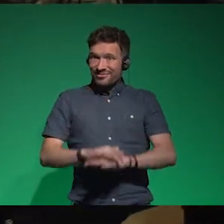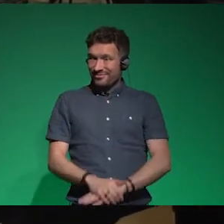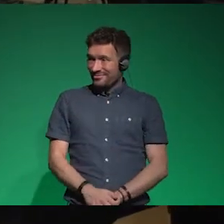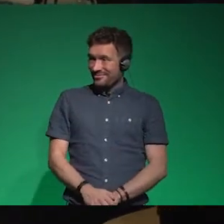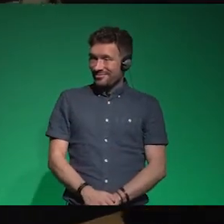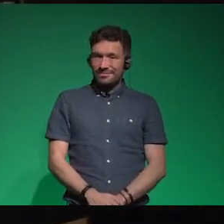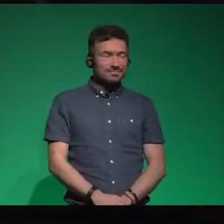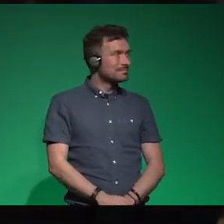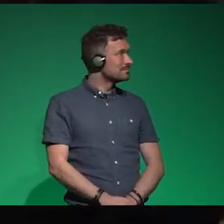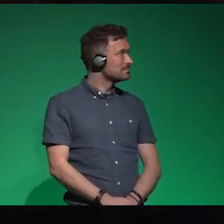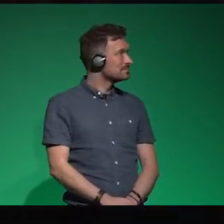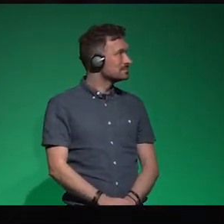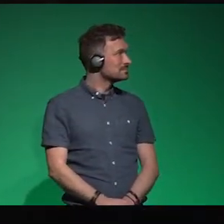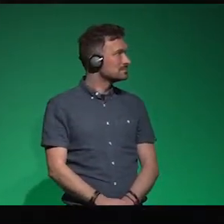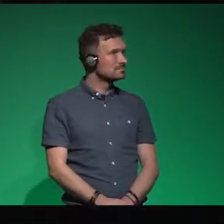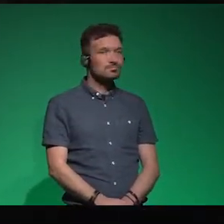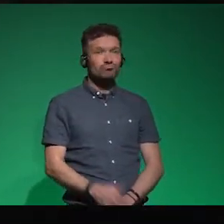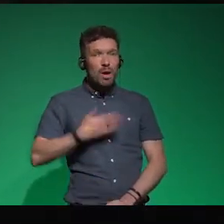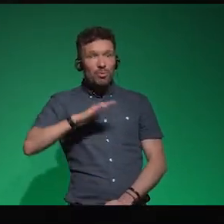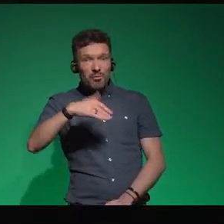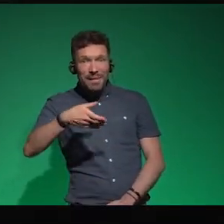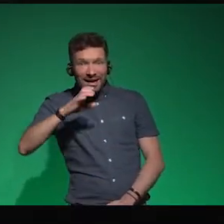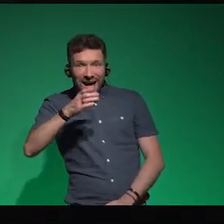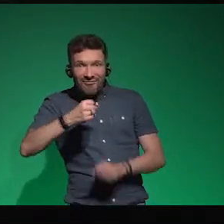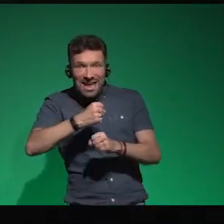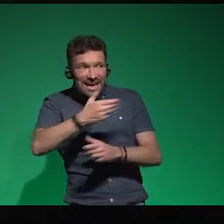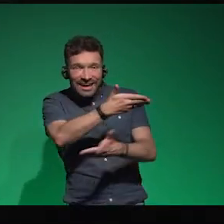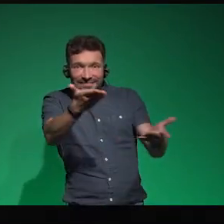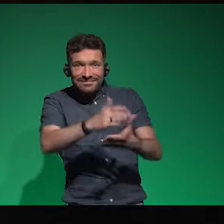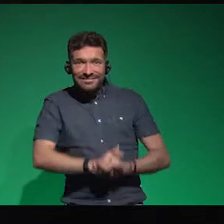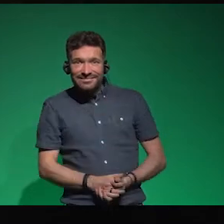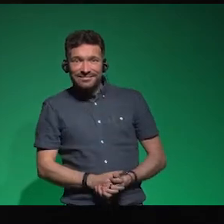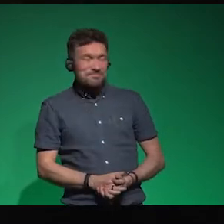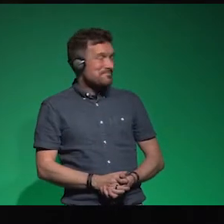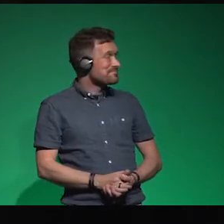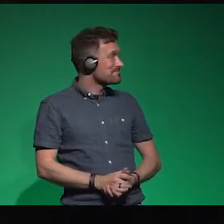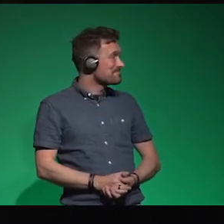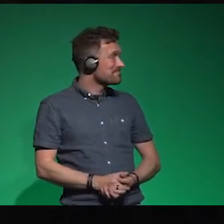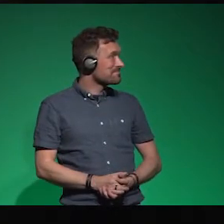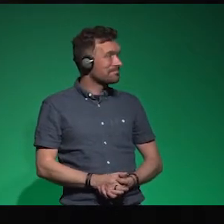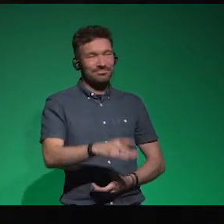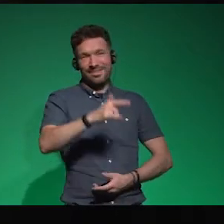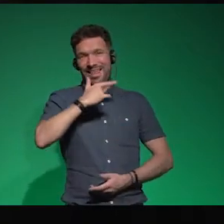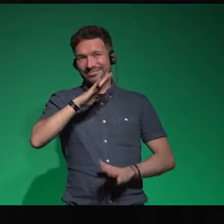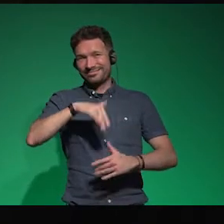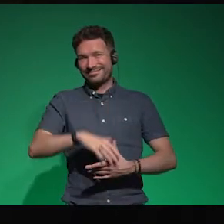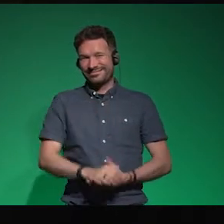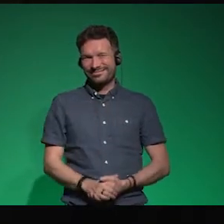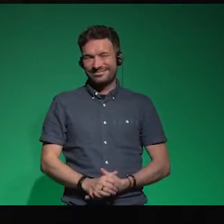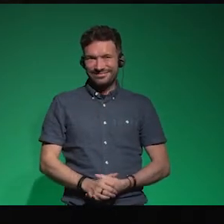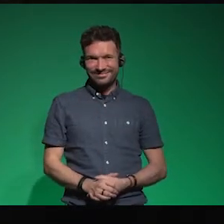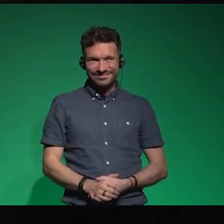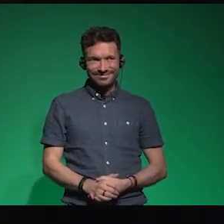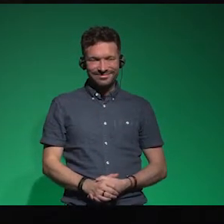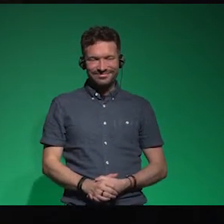If anybody want more coffee, talk to Ade and Harry. Yeah. They will make. But you need to bring yourself. Make grinding.